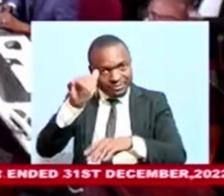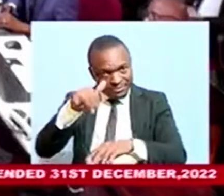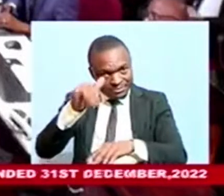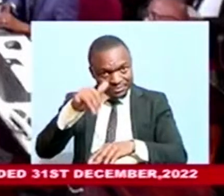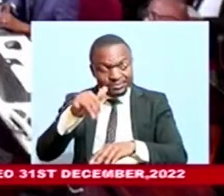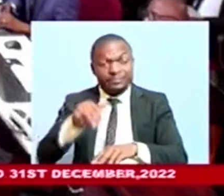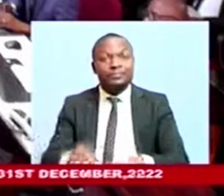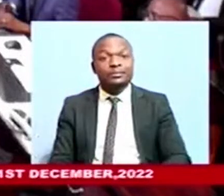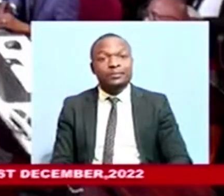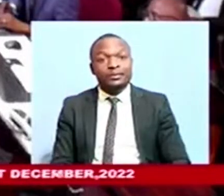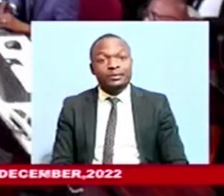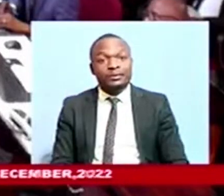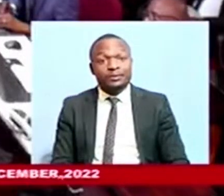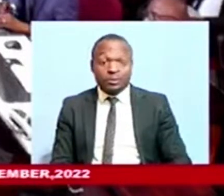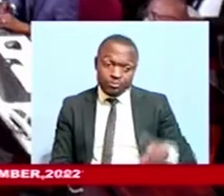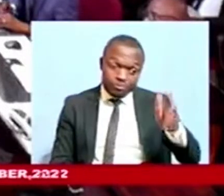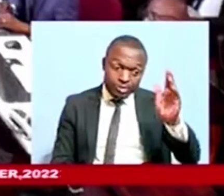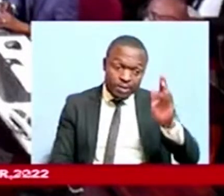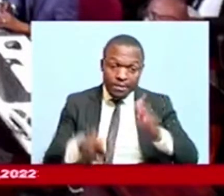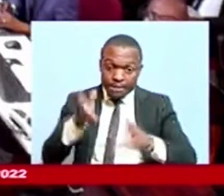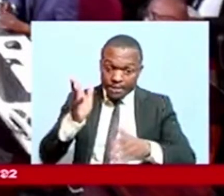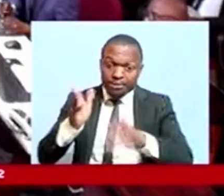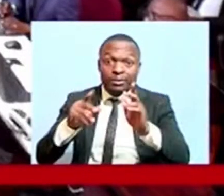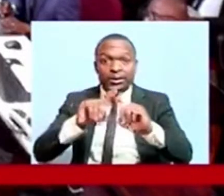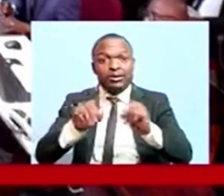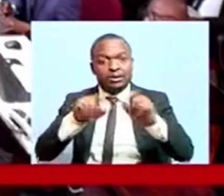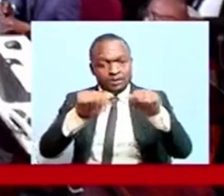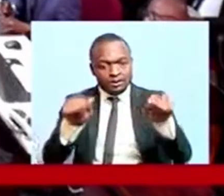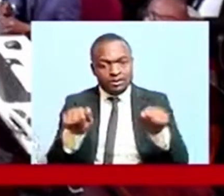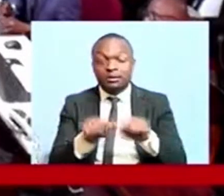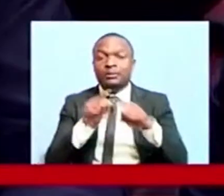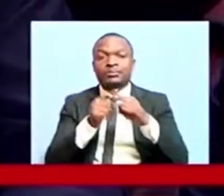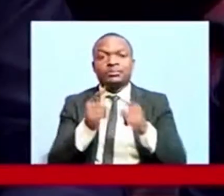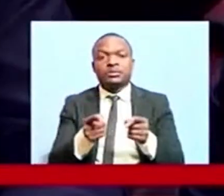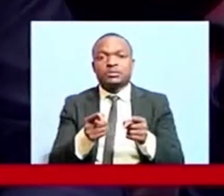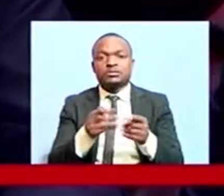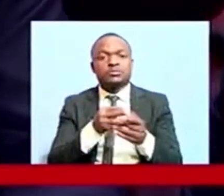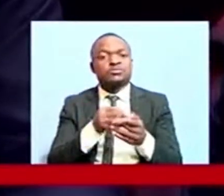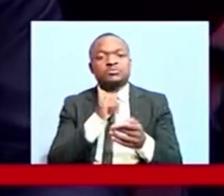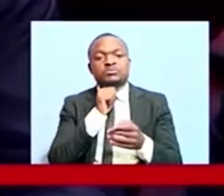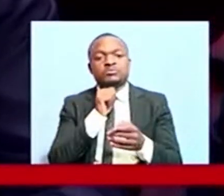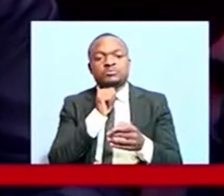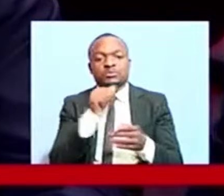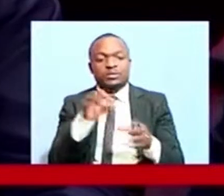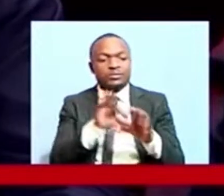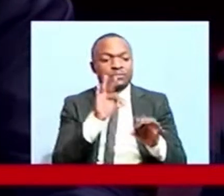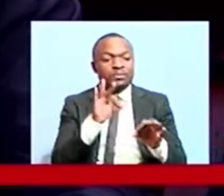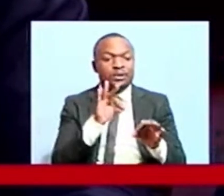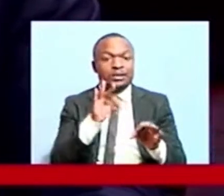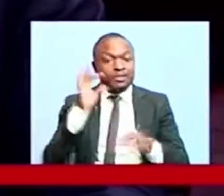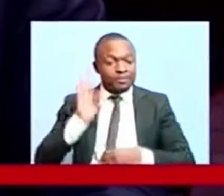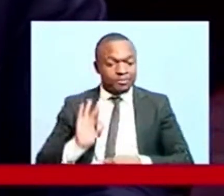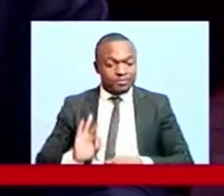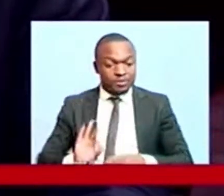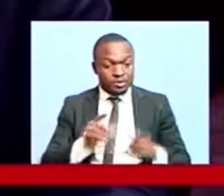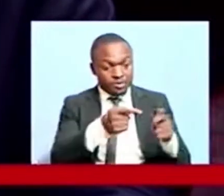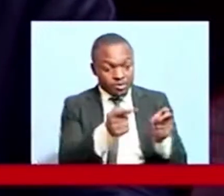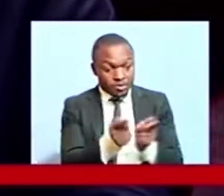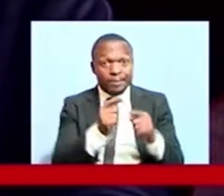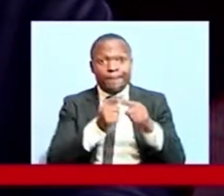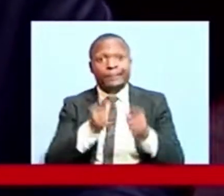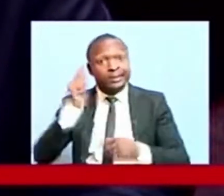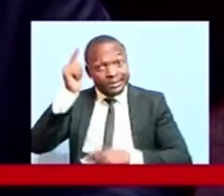we went through the various places, but we did not find the beneficiaries. But later